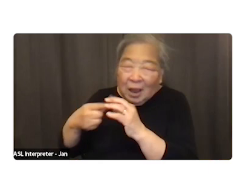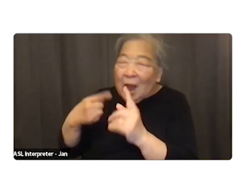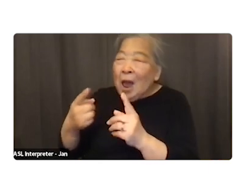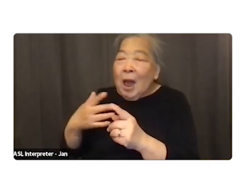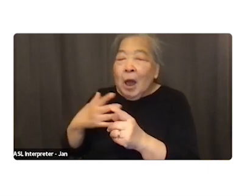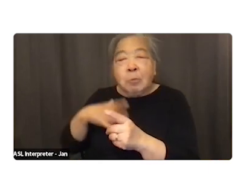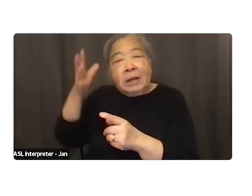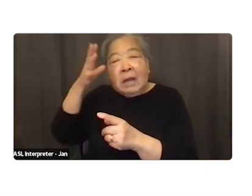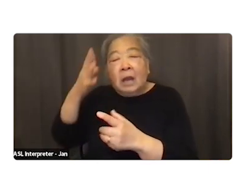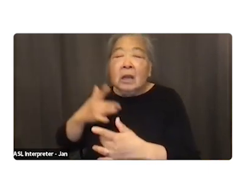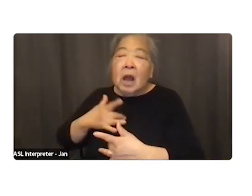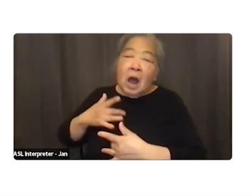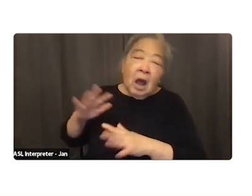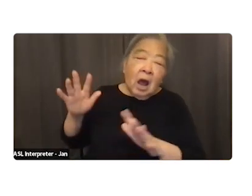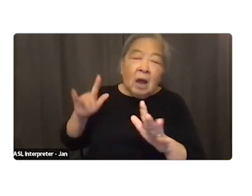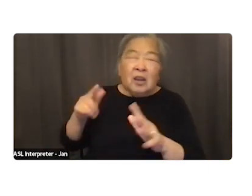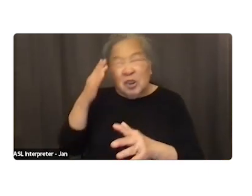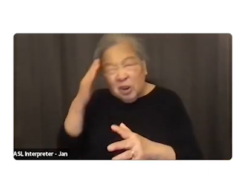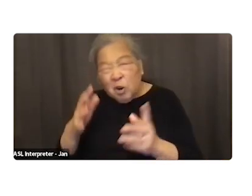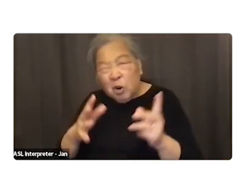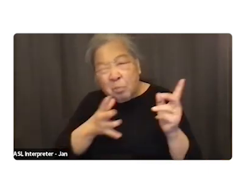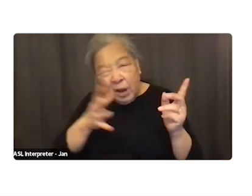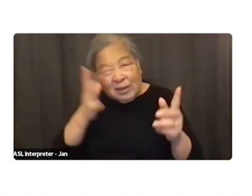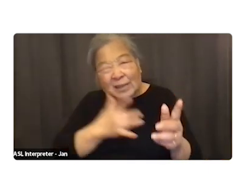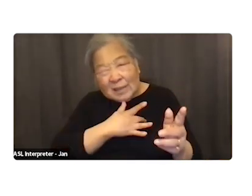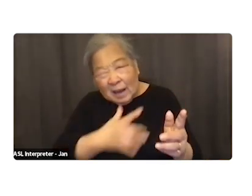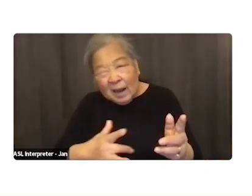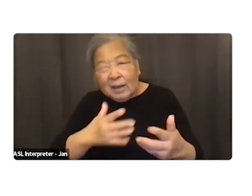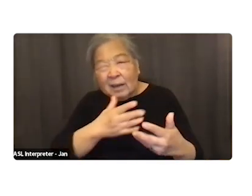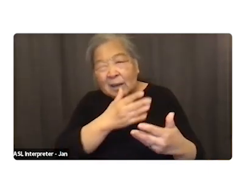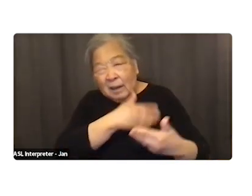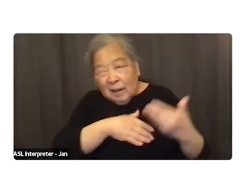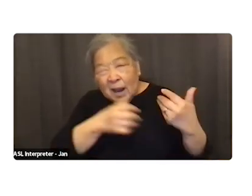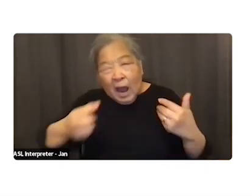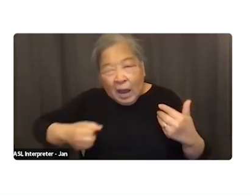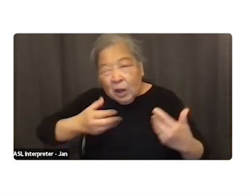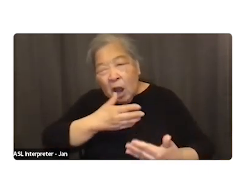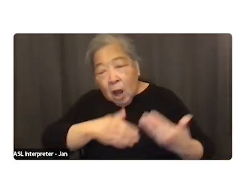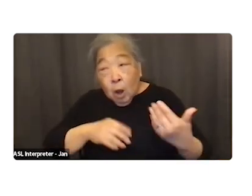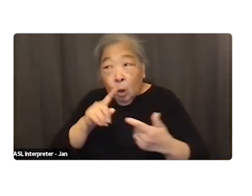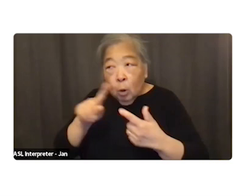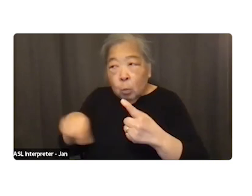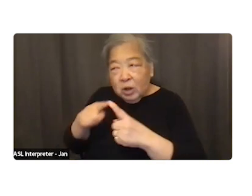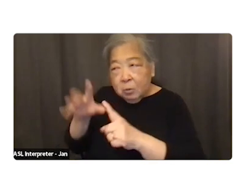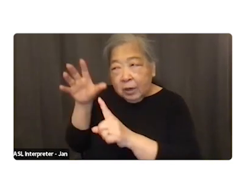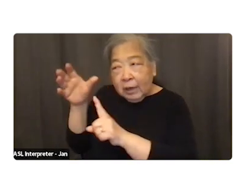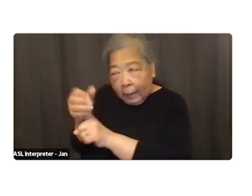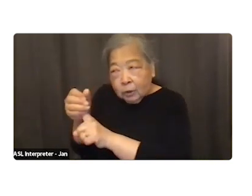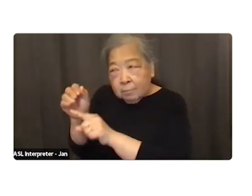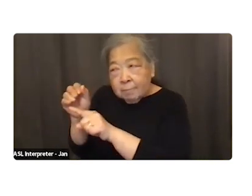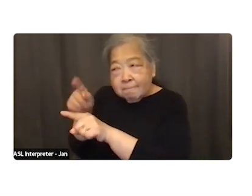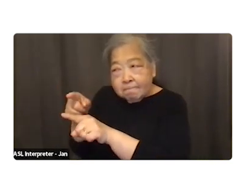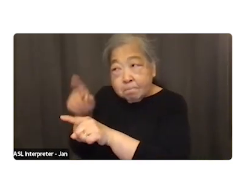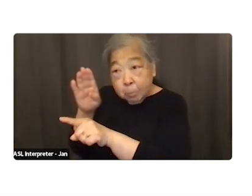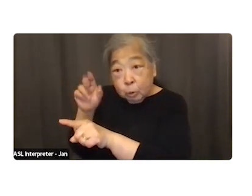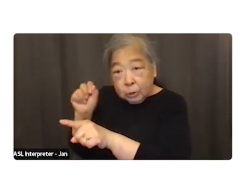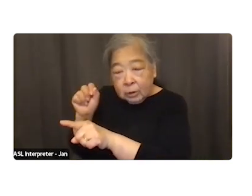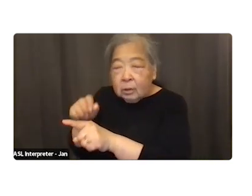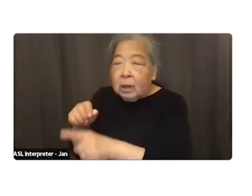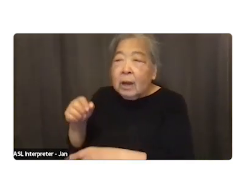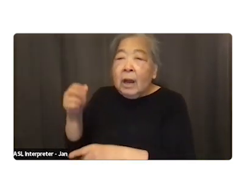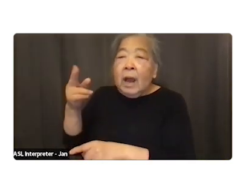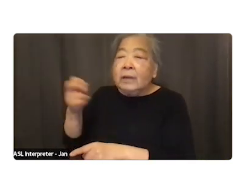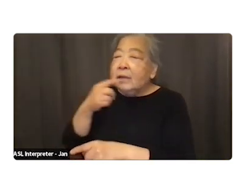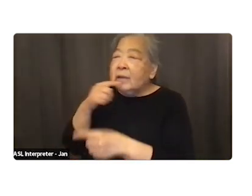circular thing that, parents and elders and ancestors do when you catch them in some bullshit. And he said what he said, and I wasn't